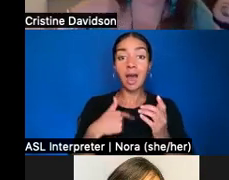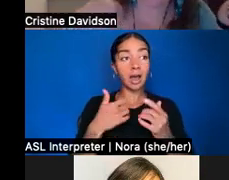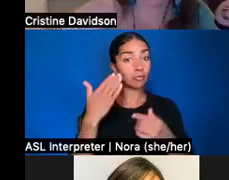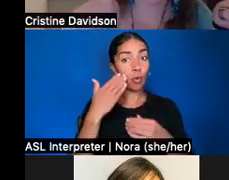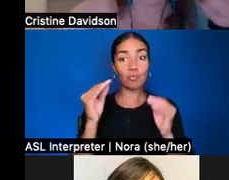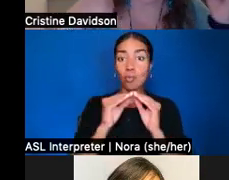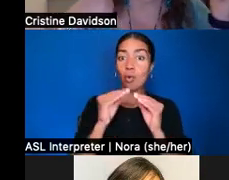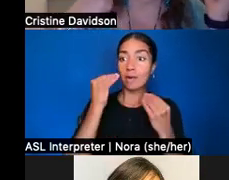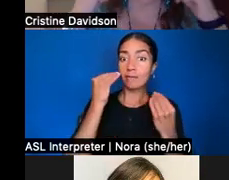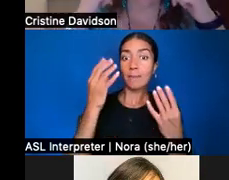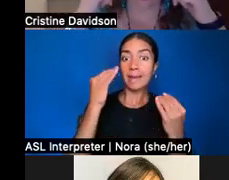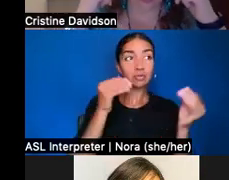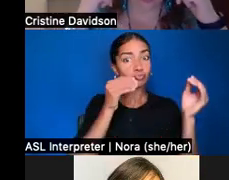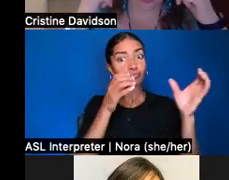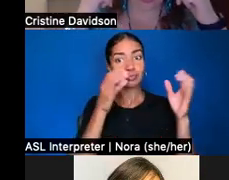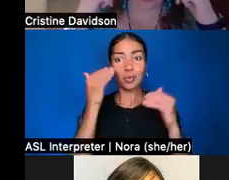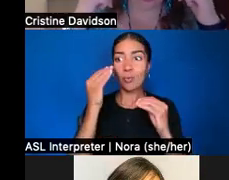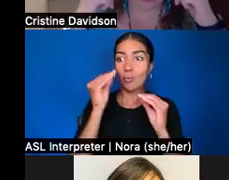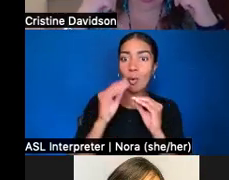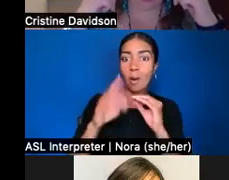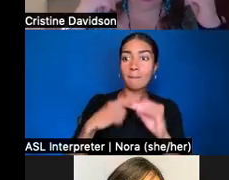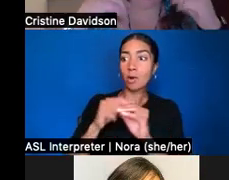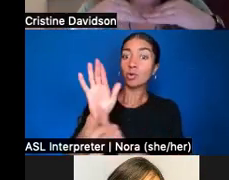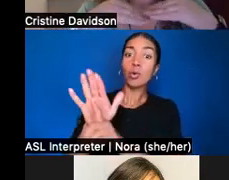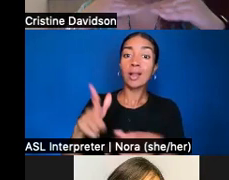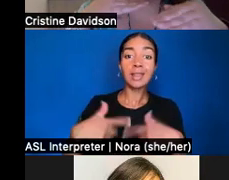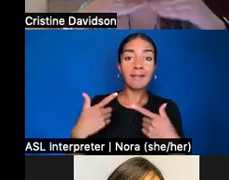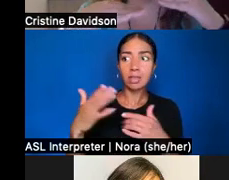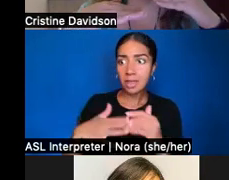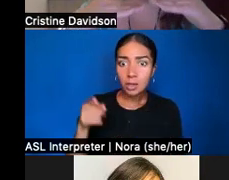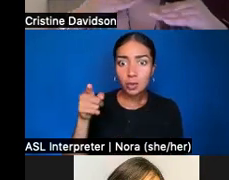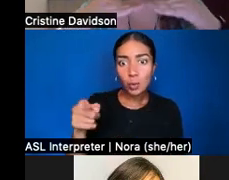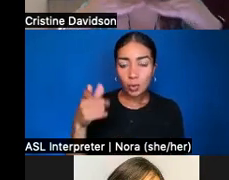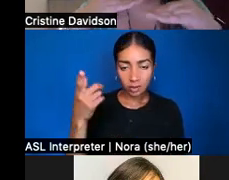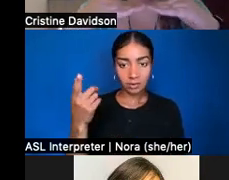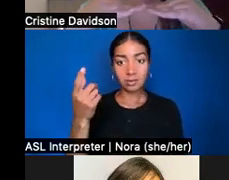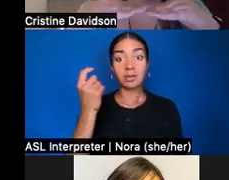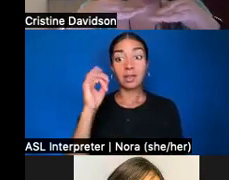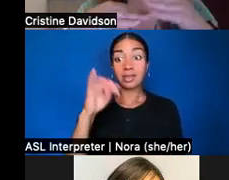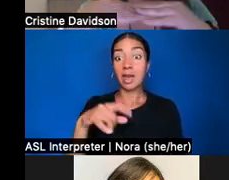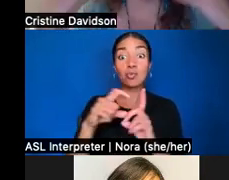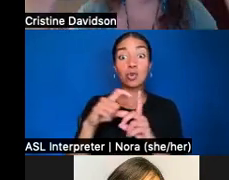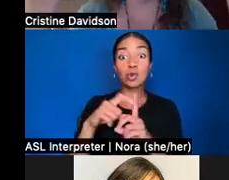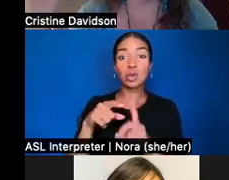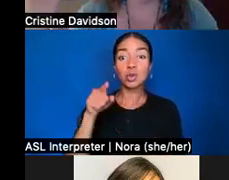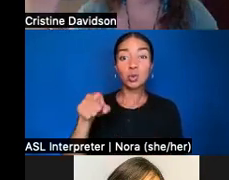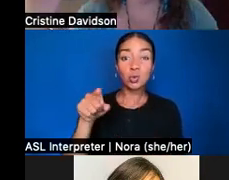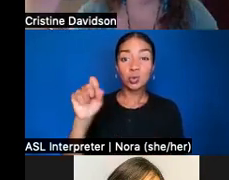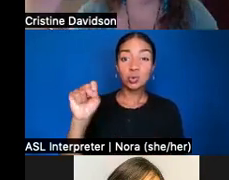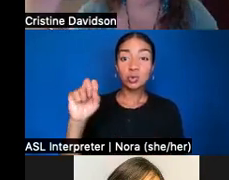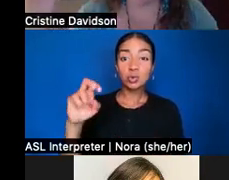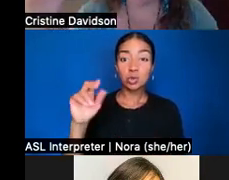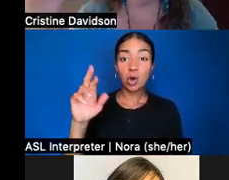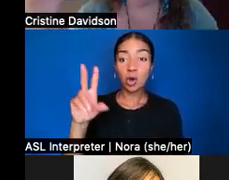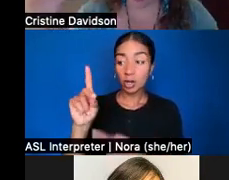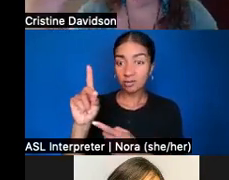than you do. And so just the word you should has so much power. And when we remove that from